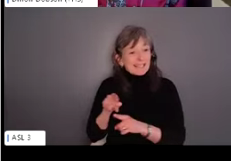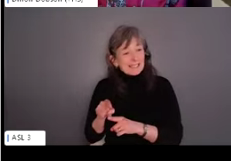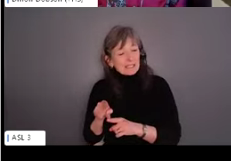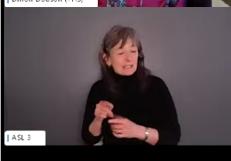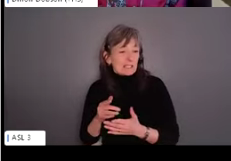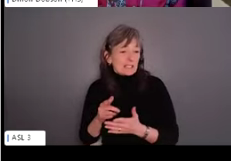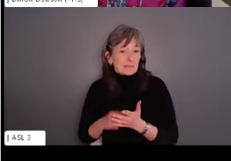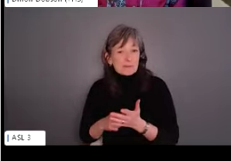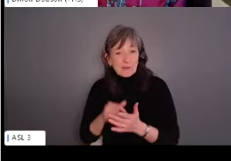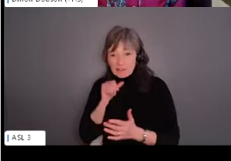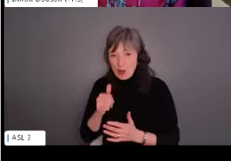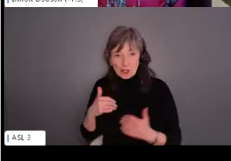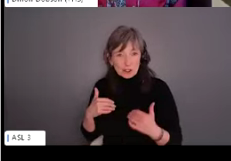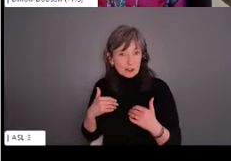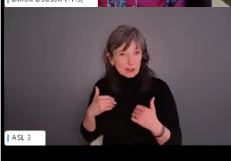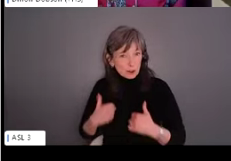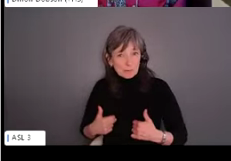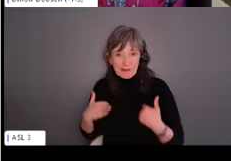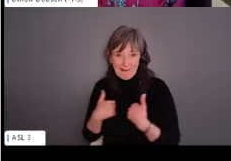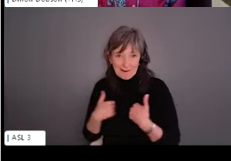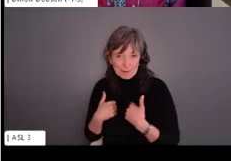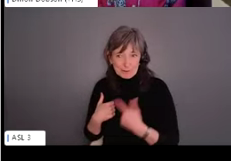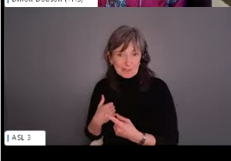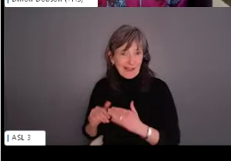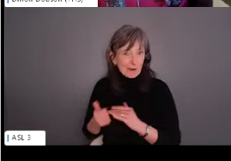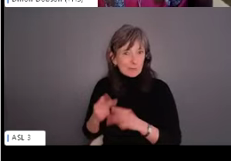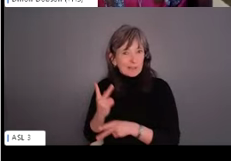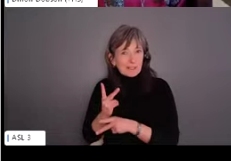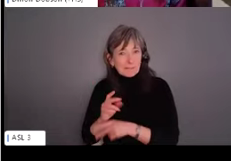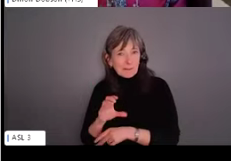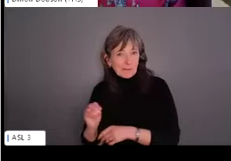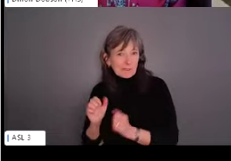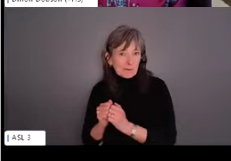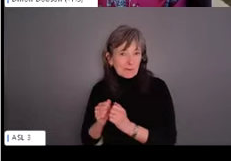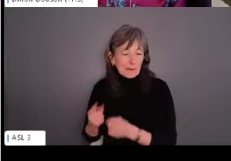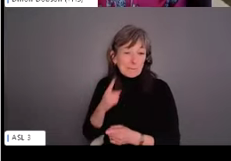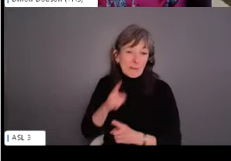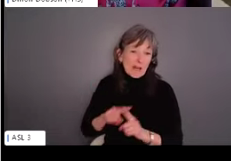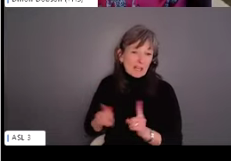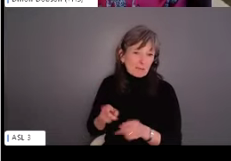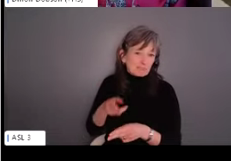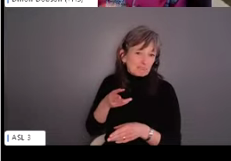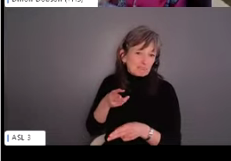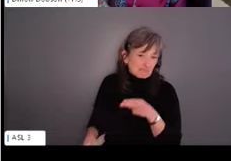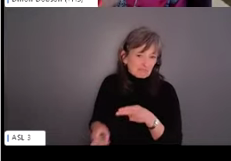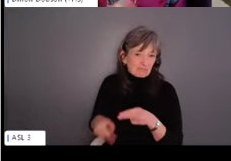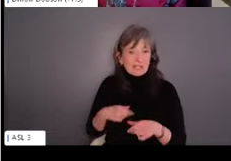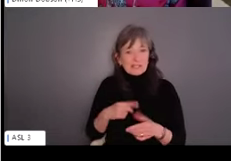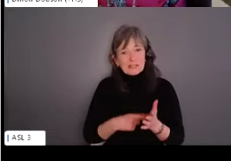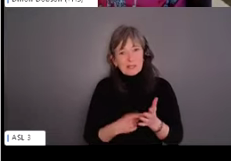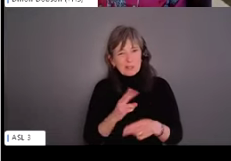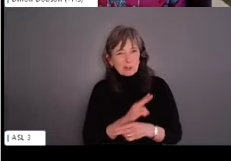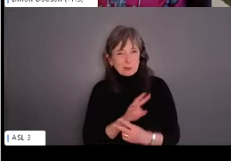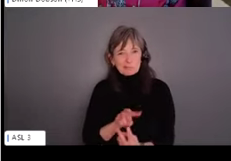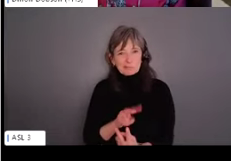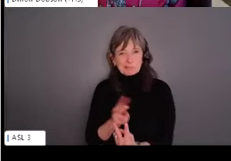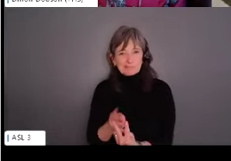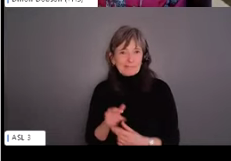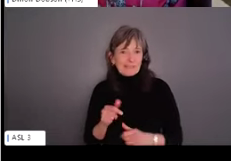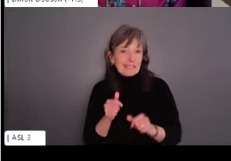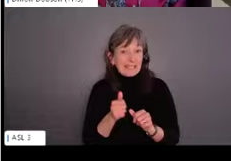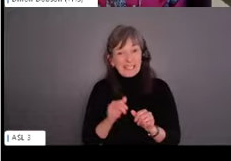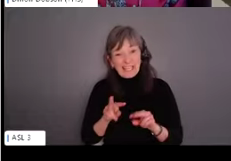we purposefully choose to live and keep company with them. But for brevity, I might choose to use those words, as I said,